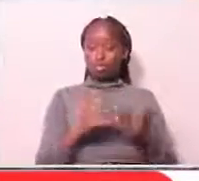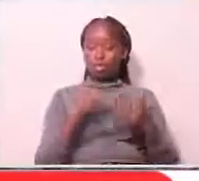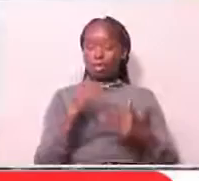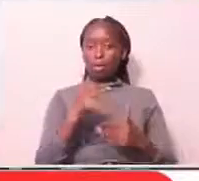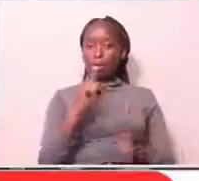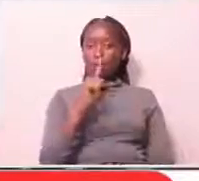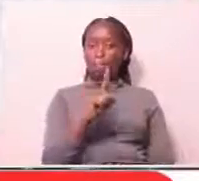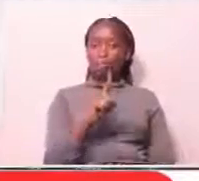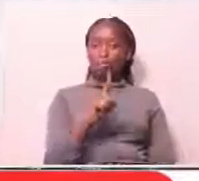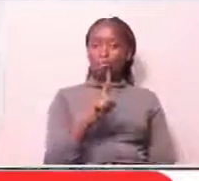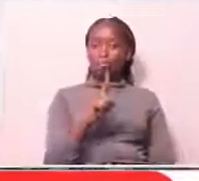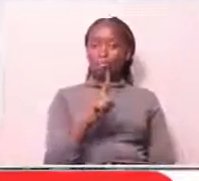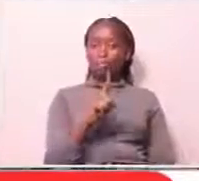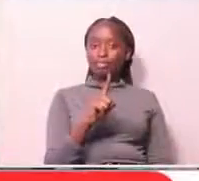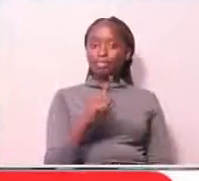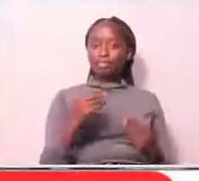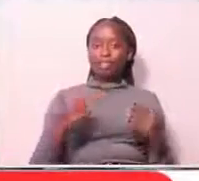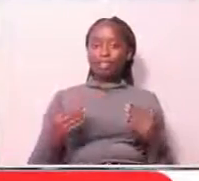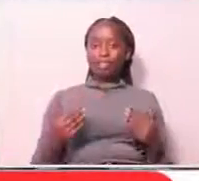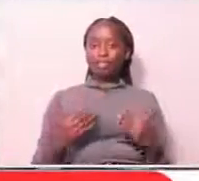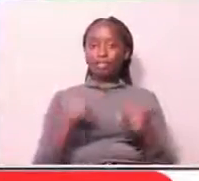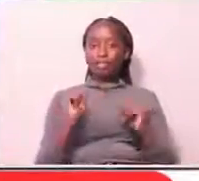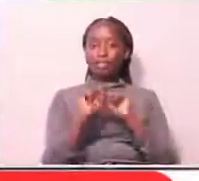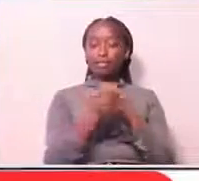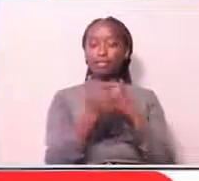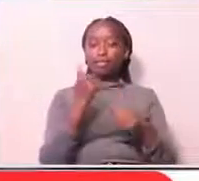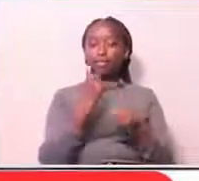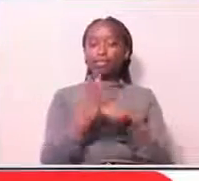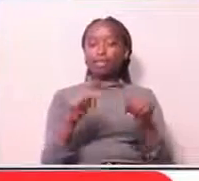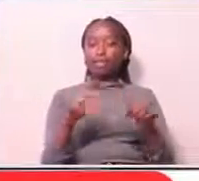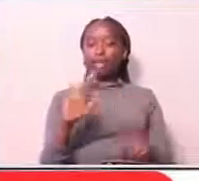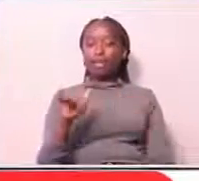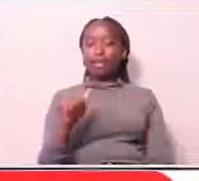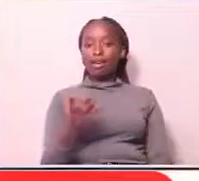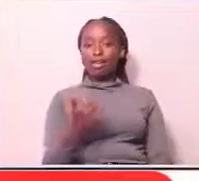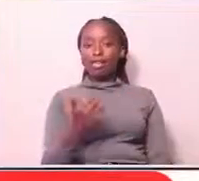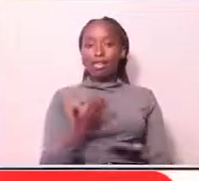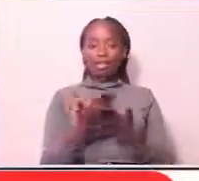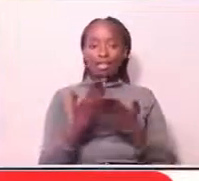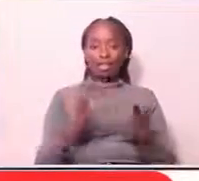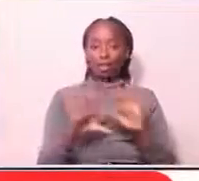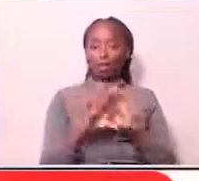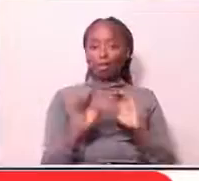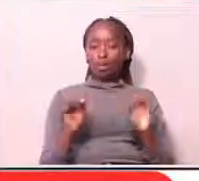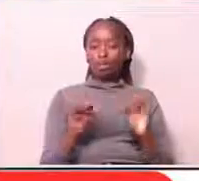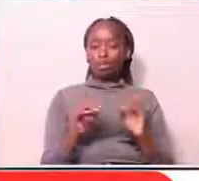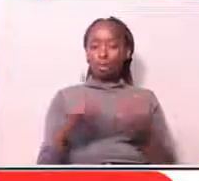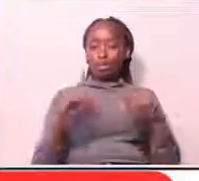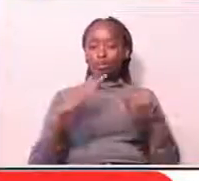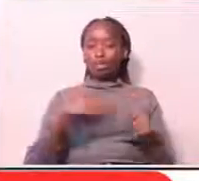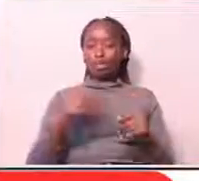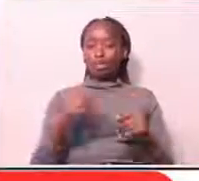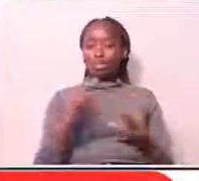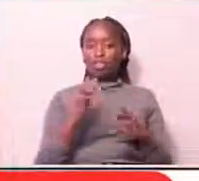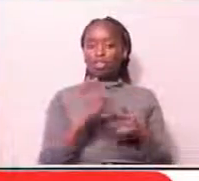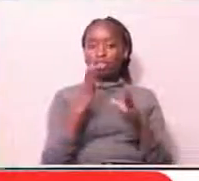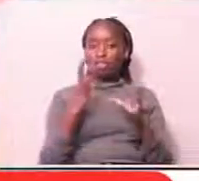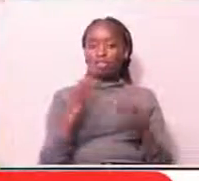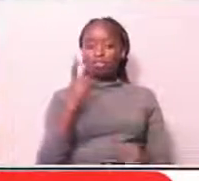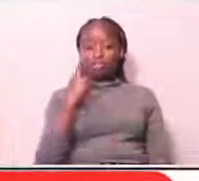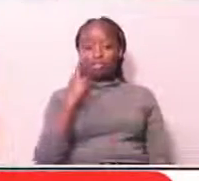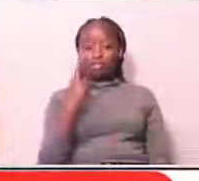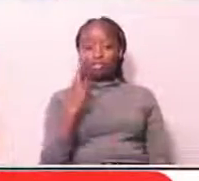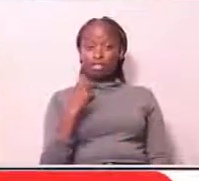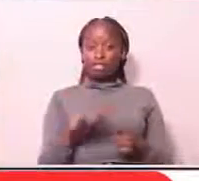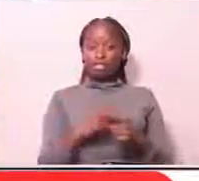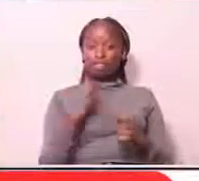there, so I wasn't able to do anything else. My picture, which even if I saw it, madam, I can cry because of this